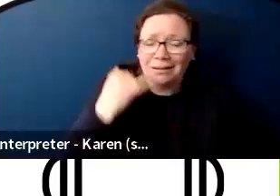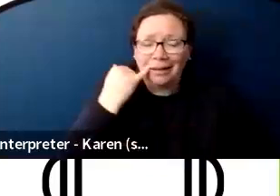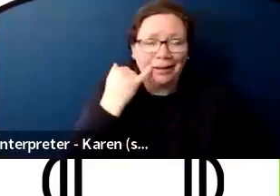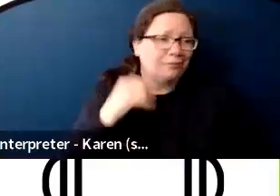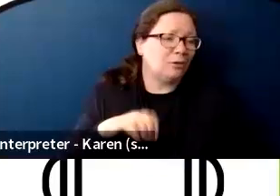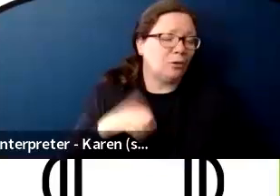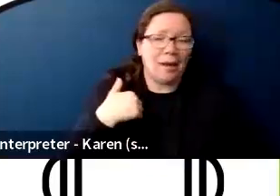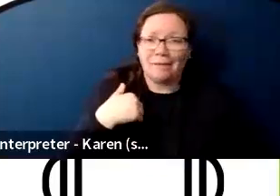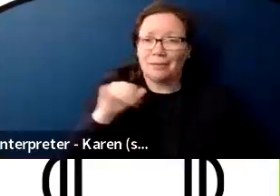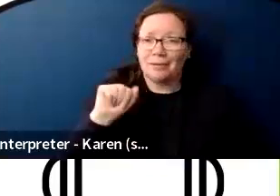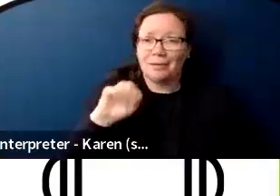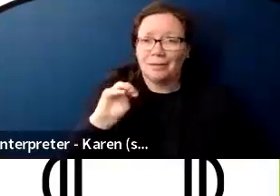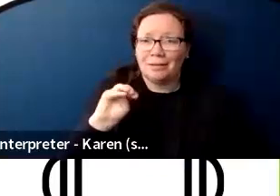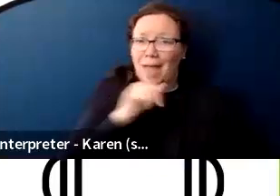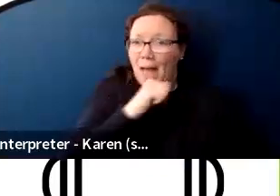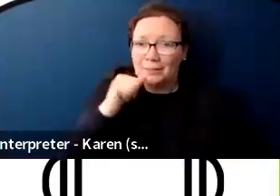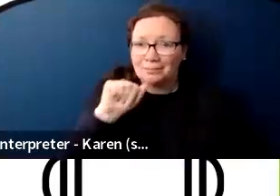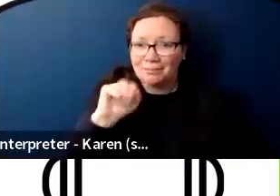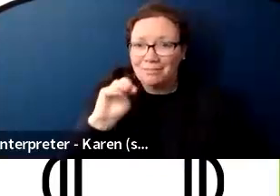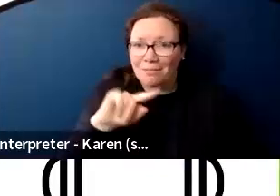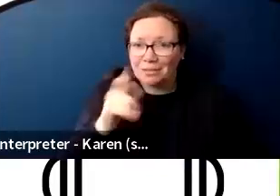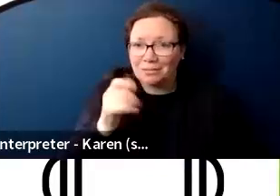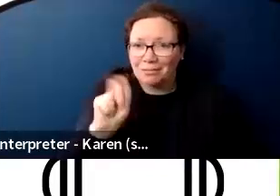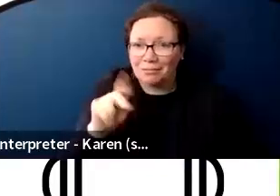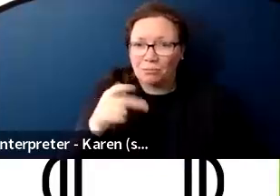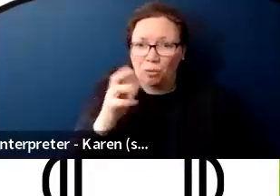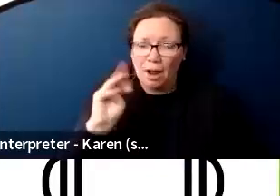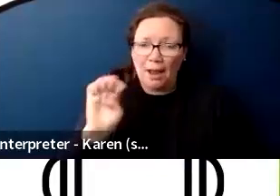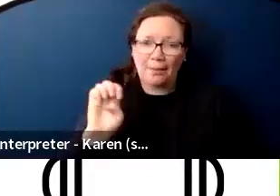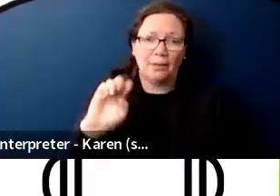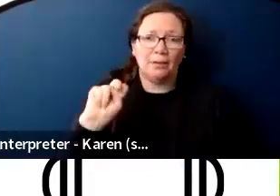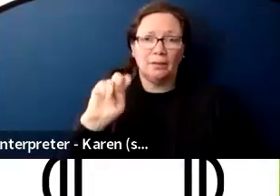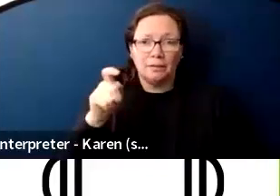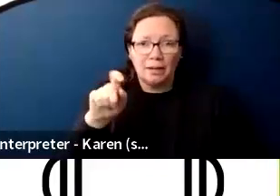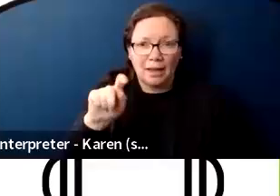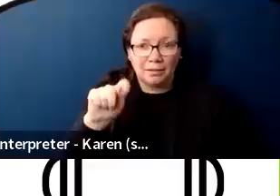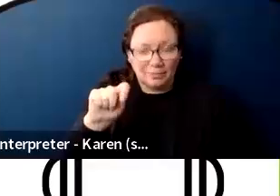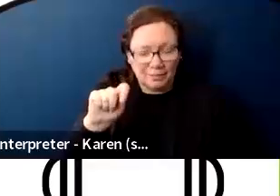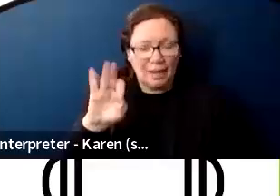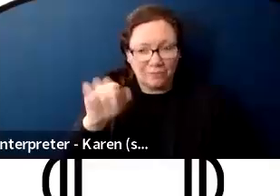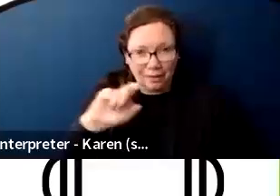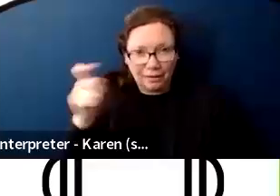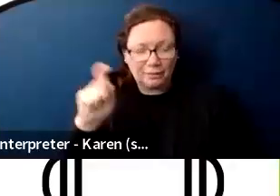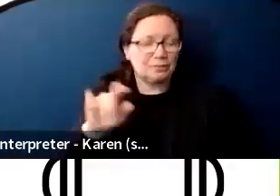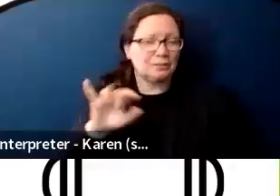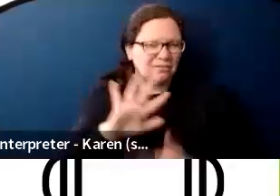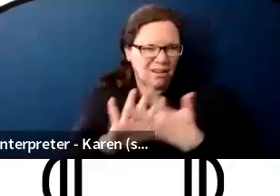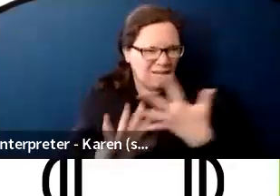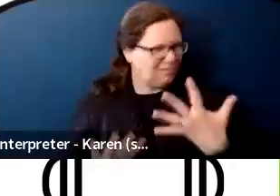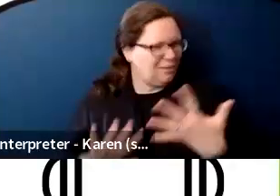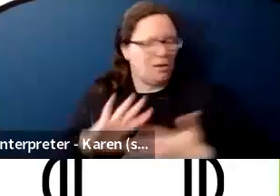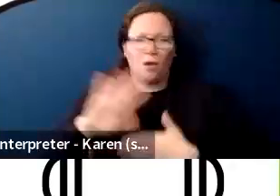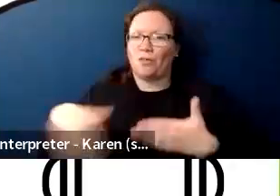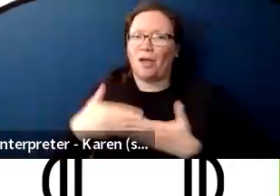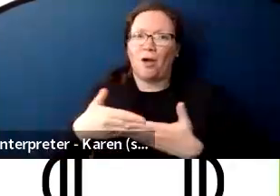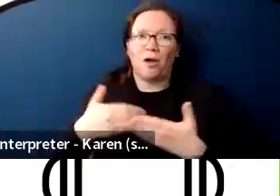Prime. They all have audio description tracks uh, that usually are in the kind of the language menus. You